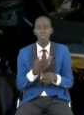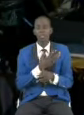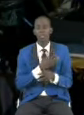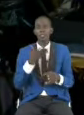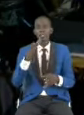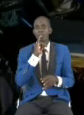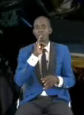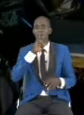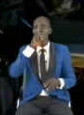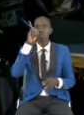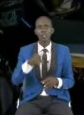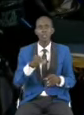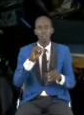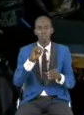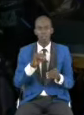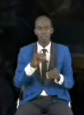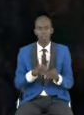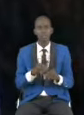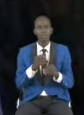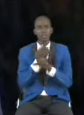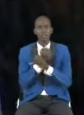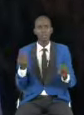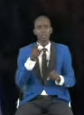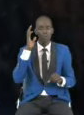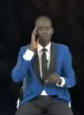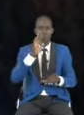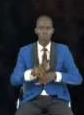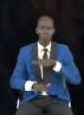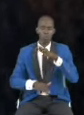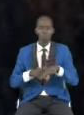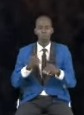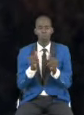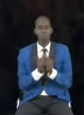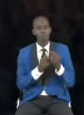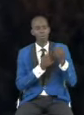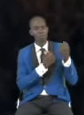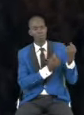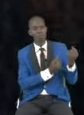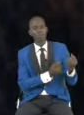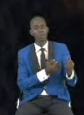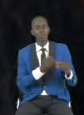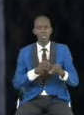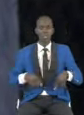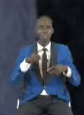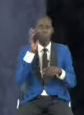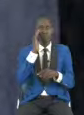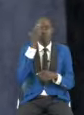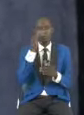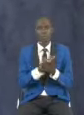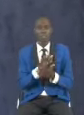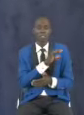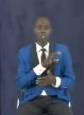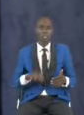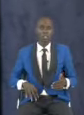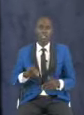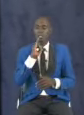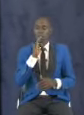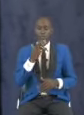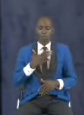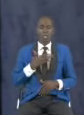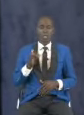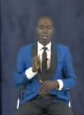in salvation. You will walk with confidence in life. You will know Christ is mine. I belong to